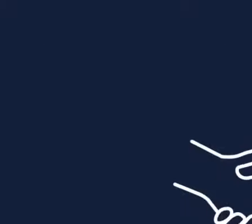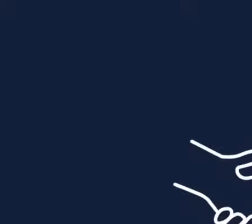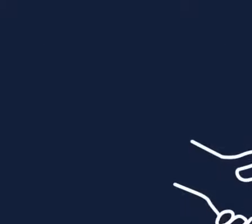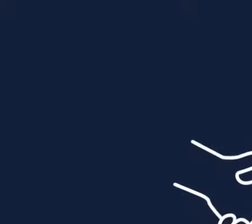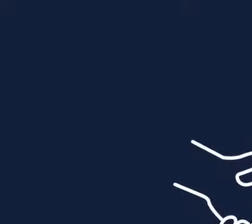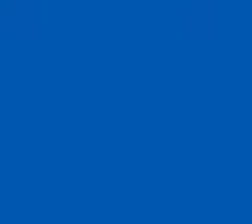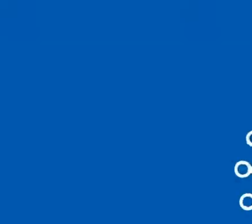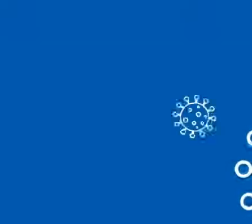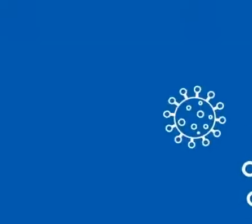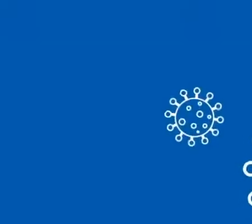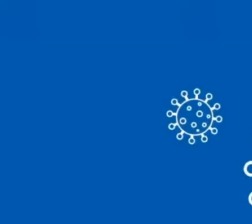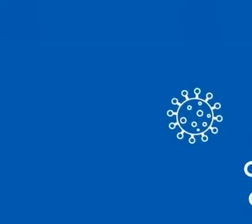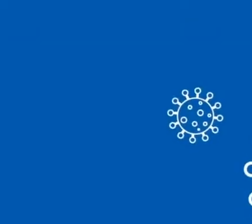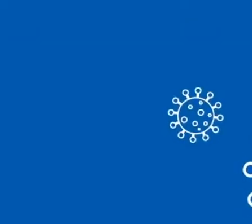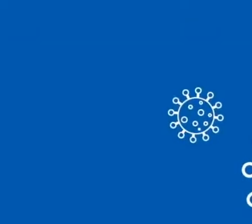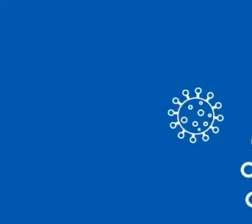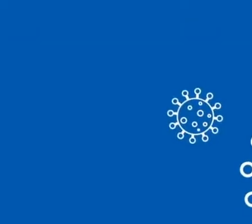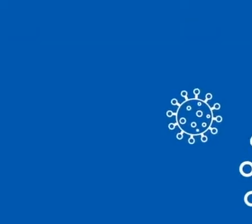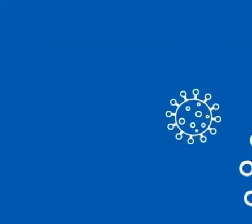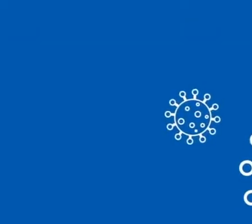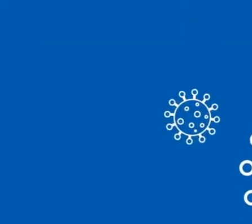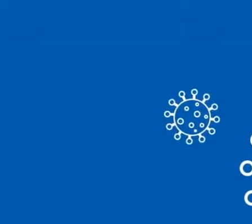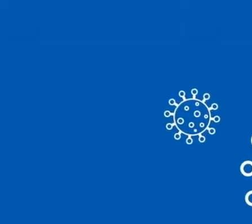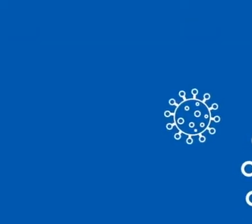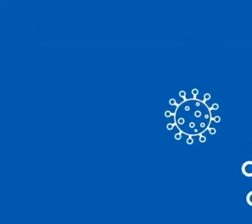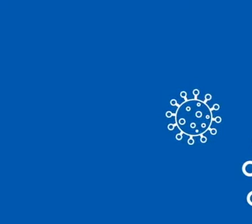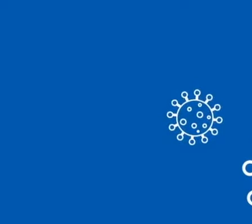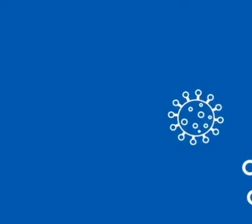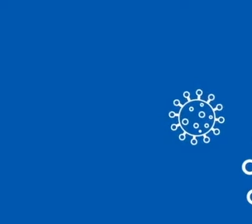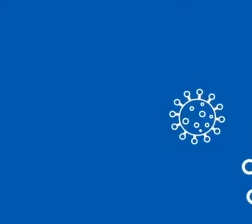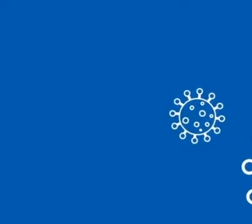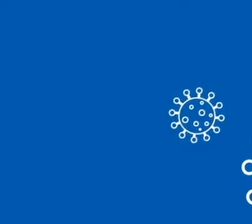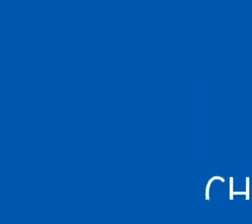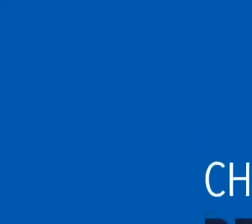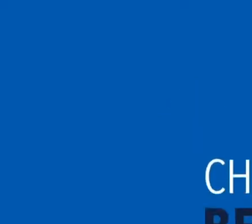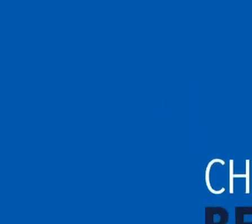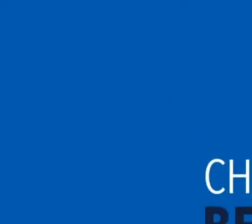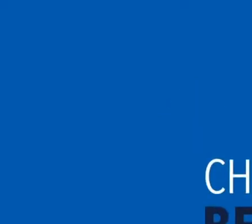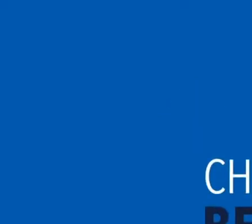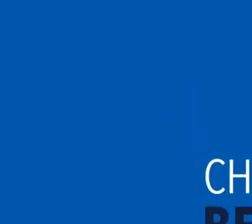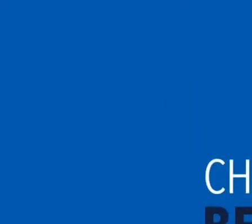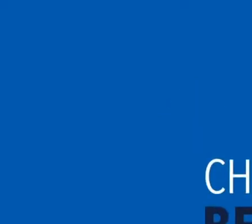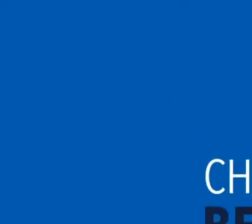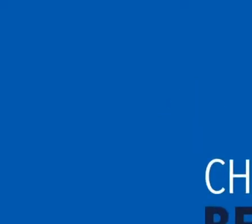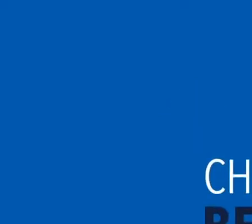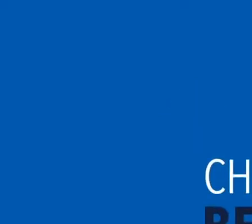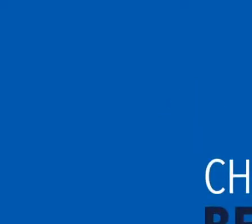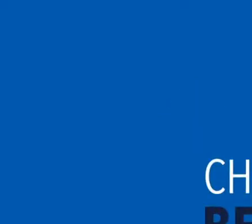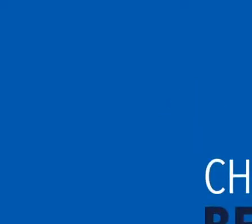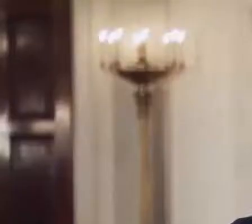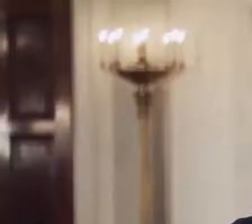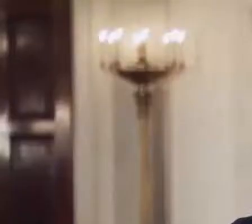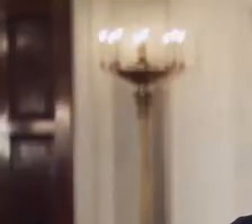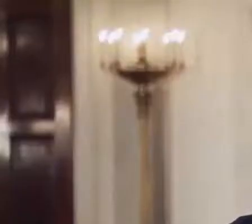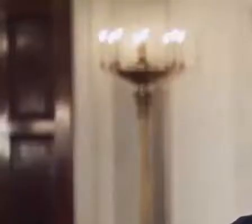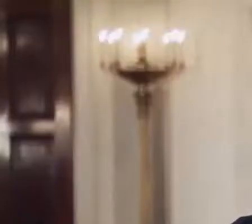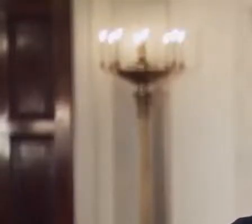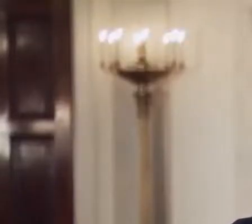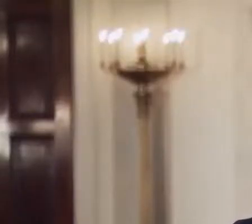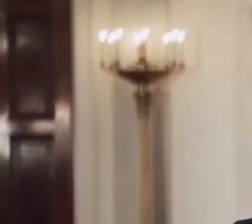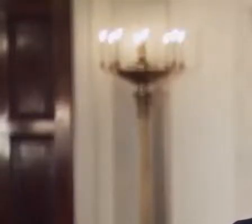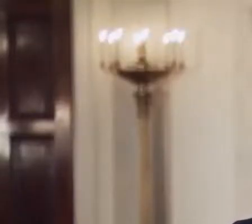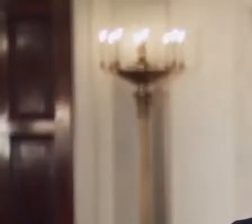hands or hugging because that is how germs can spread. While changes need to be made now, I